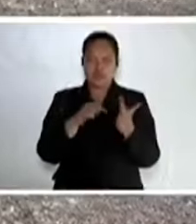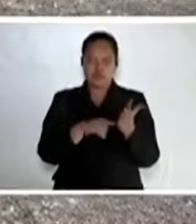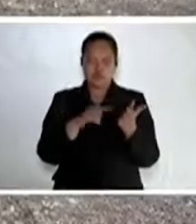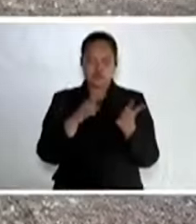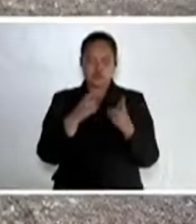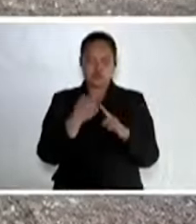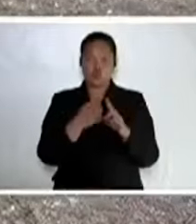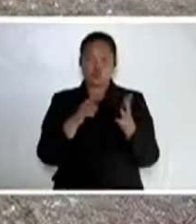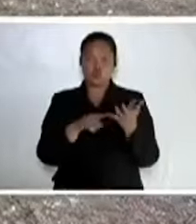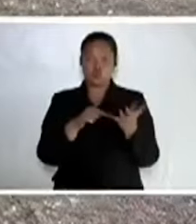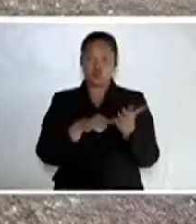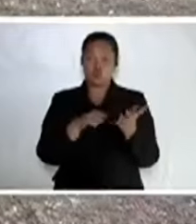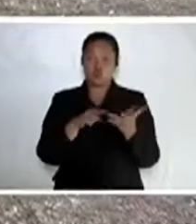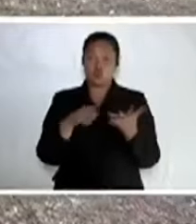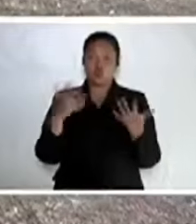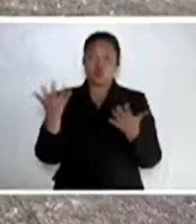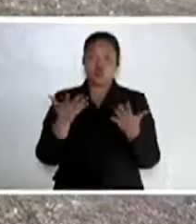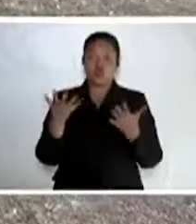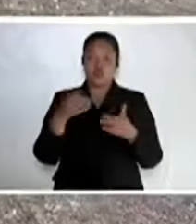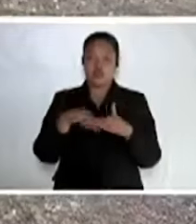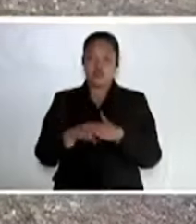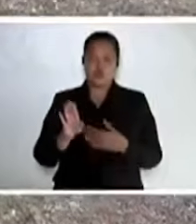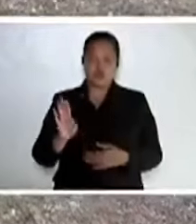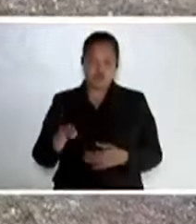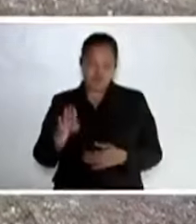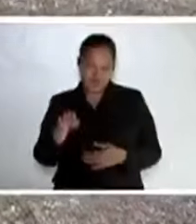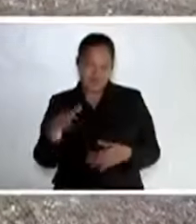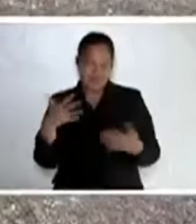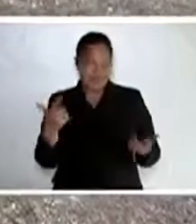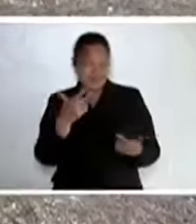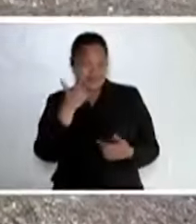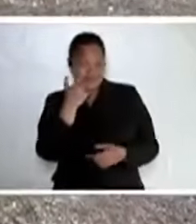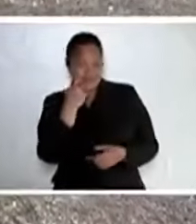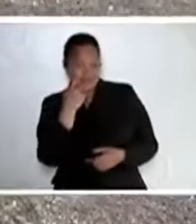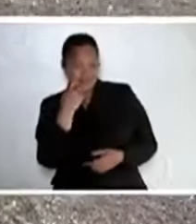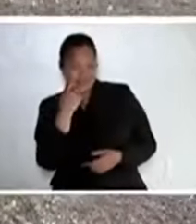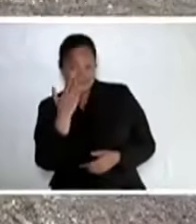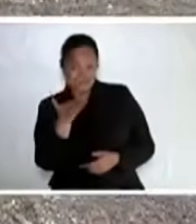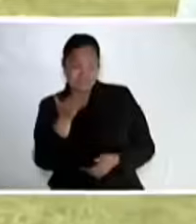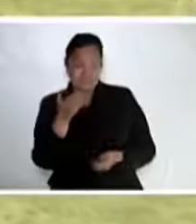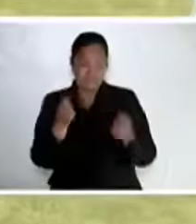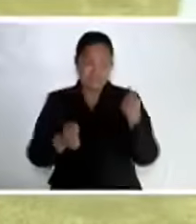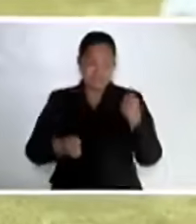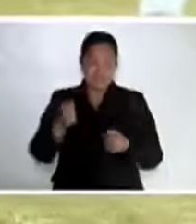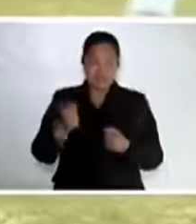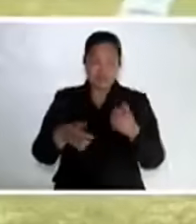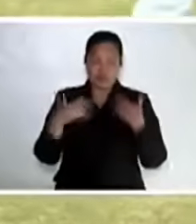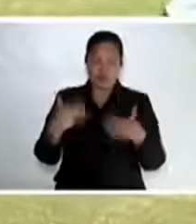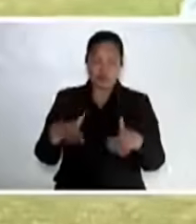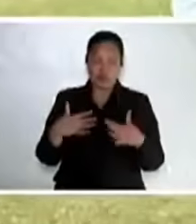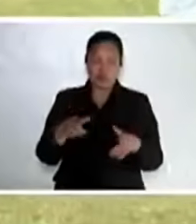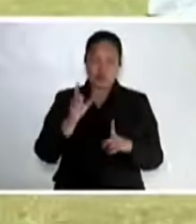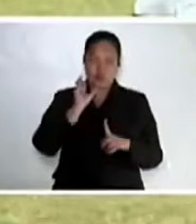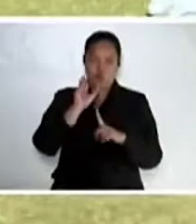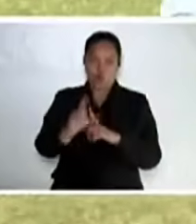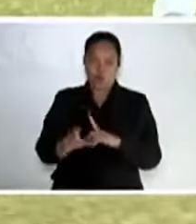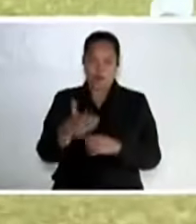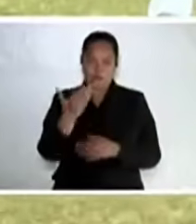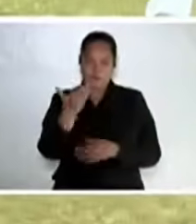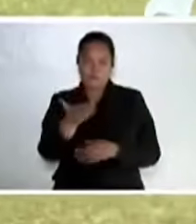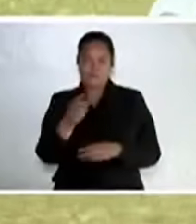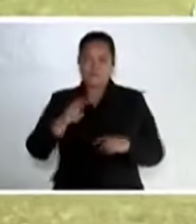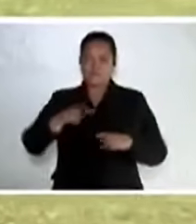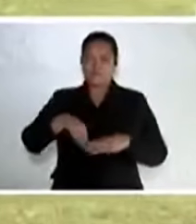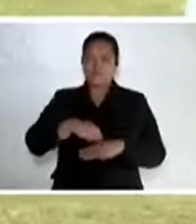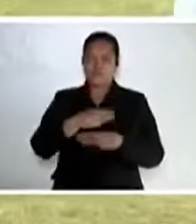province of Mua. His 2IC or the parade second in command is Major